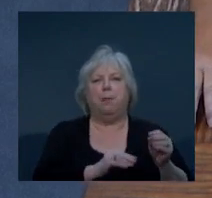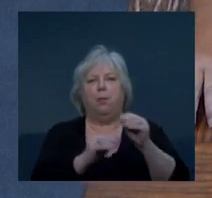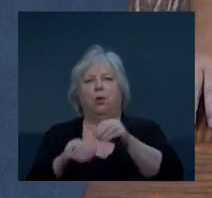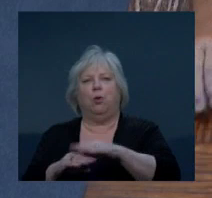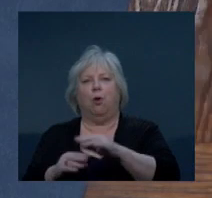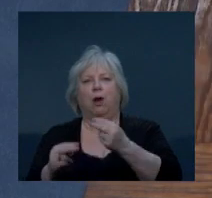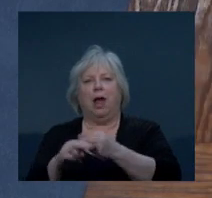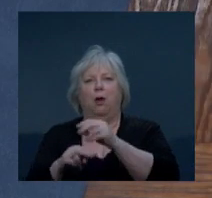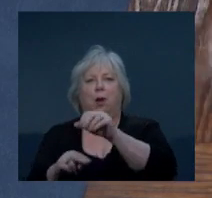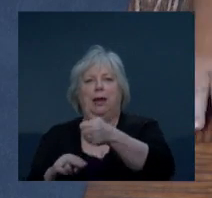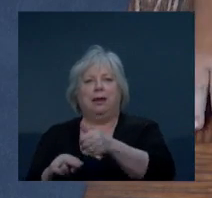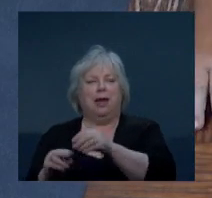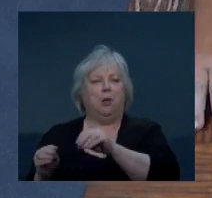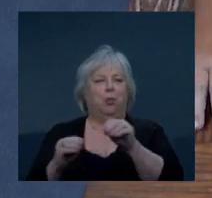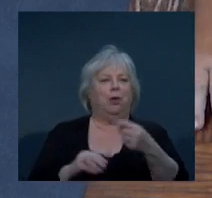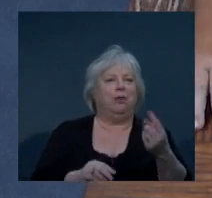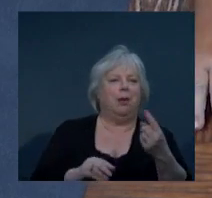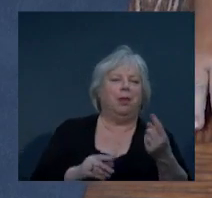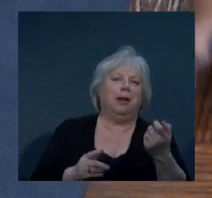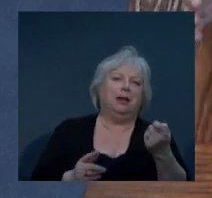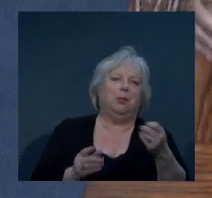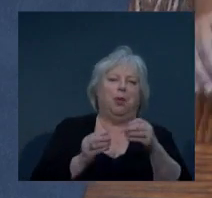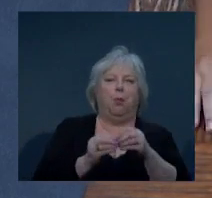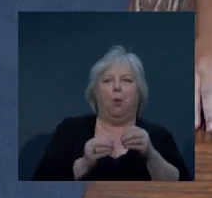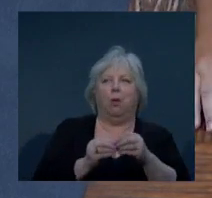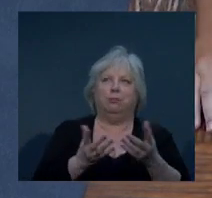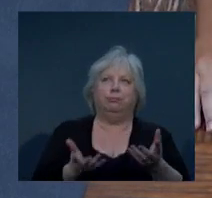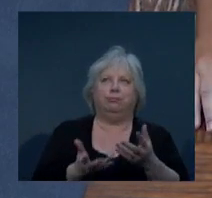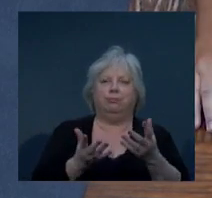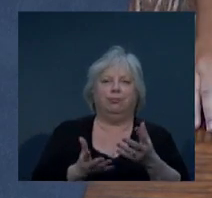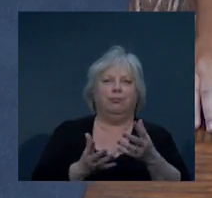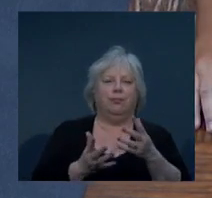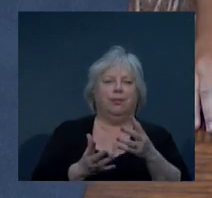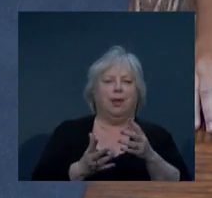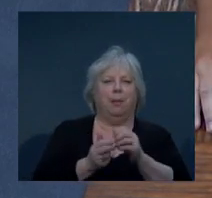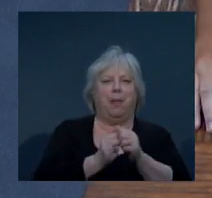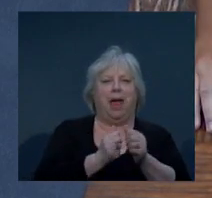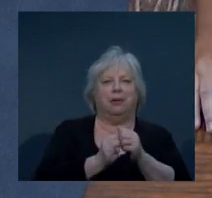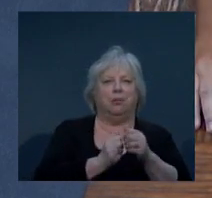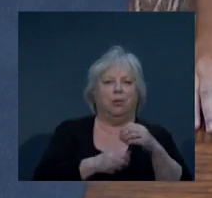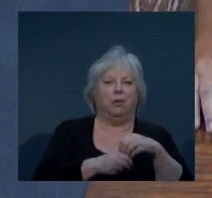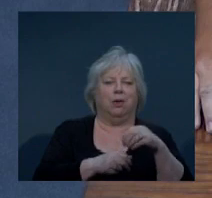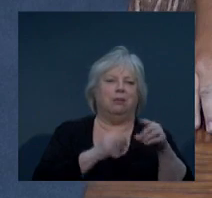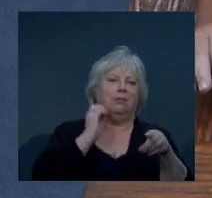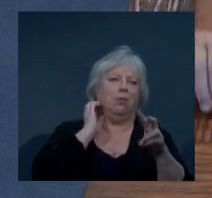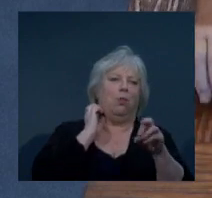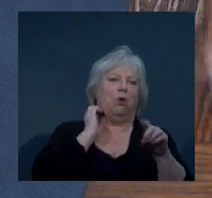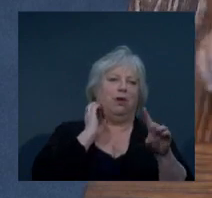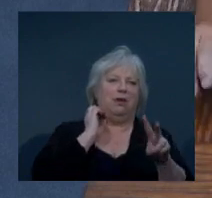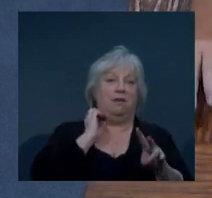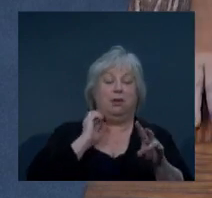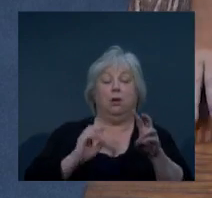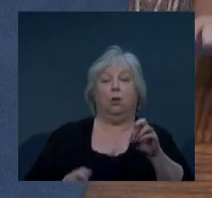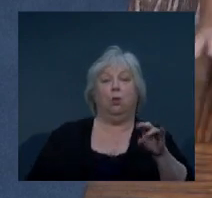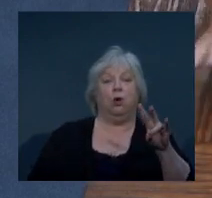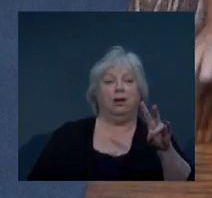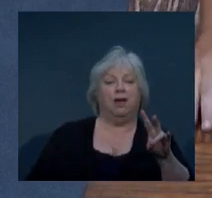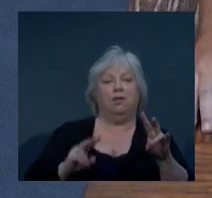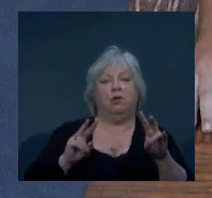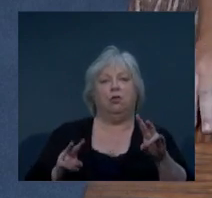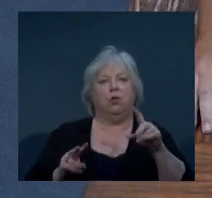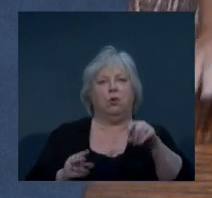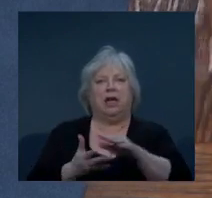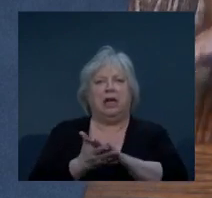Highway 10 and put something else a little more passable in there? Ward 7 and Ward 2